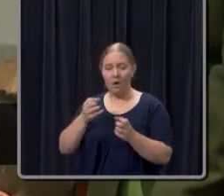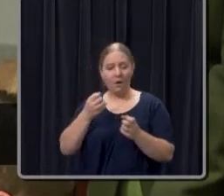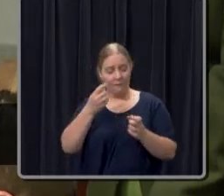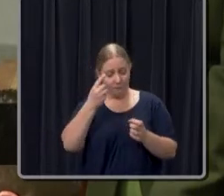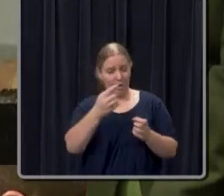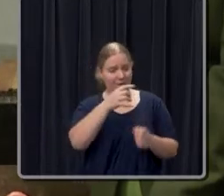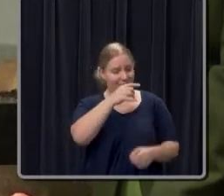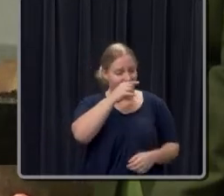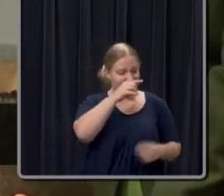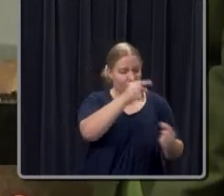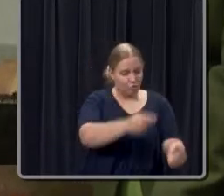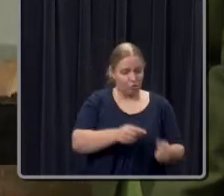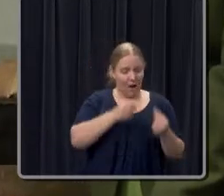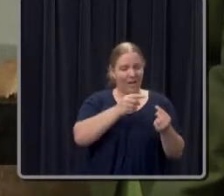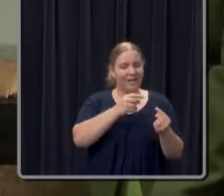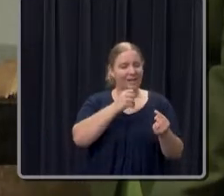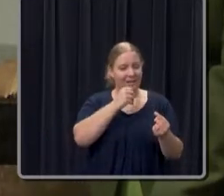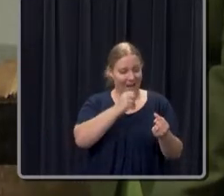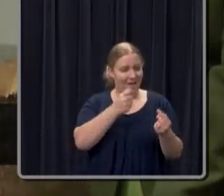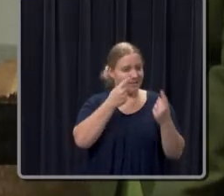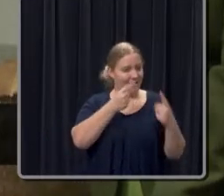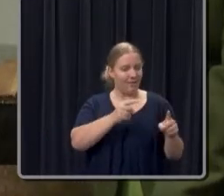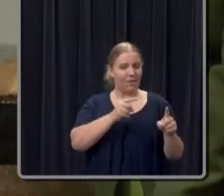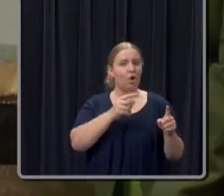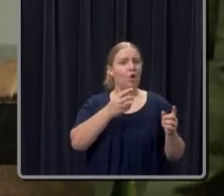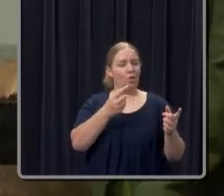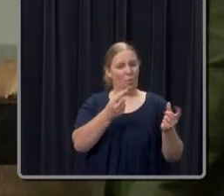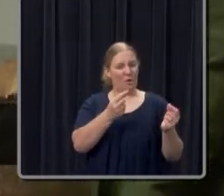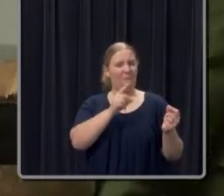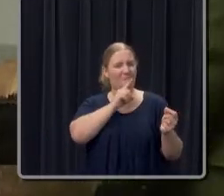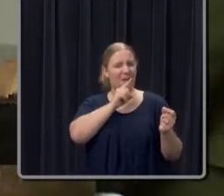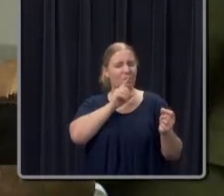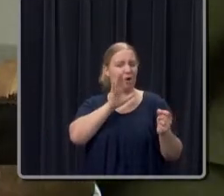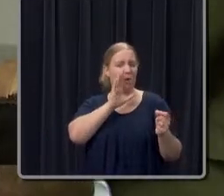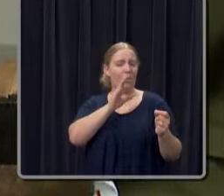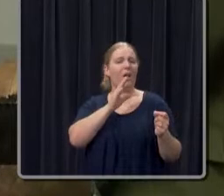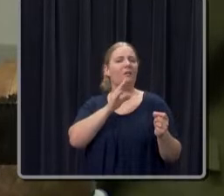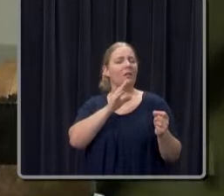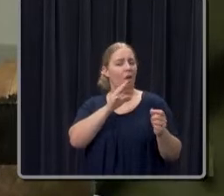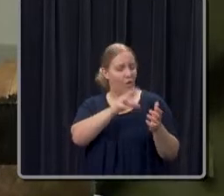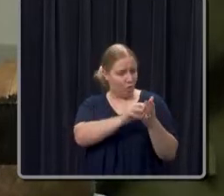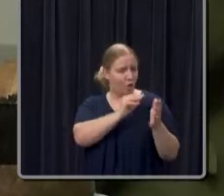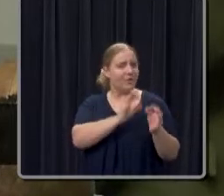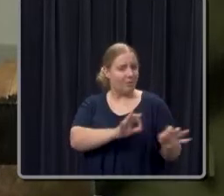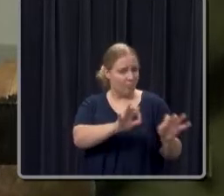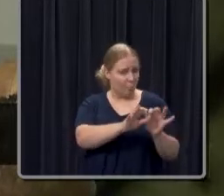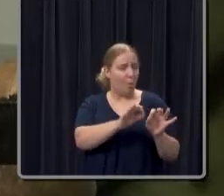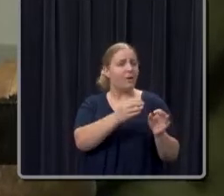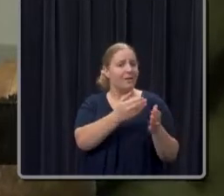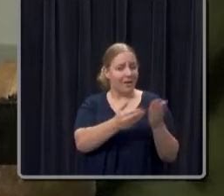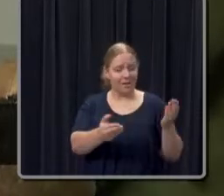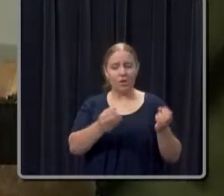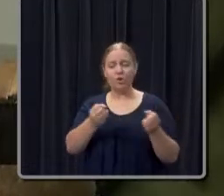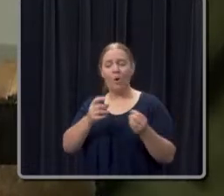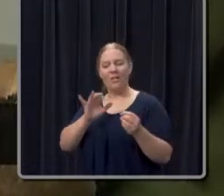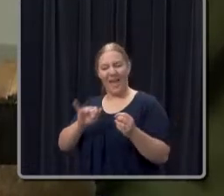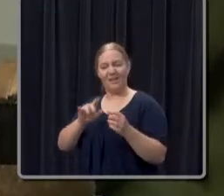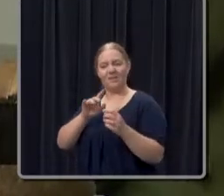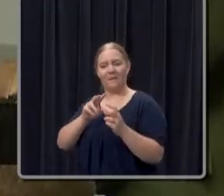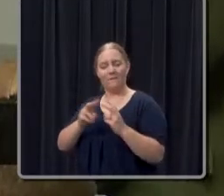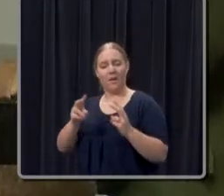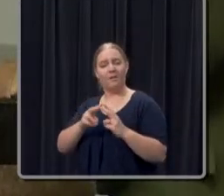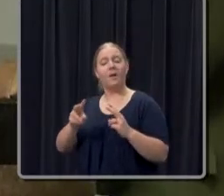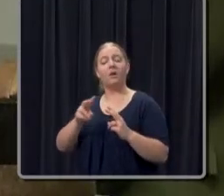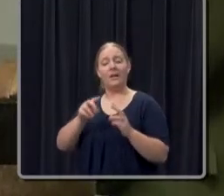kids who struggled, didn't quite make it, what are we going to do to make sure they got that critical content? And so those really are very, very